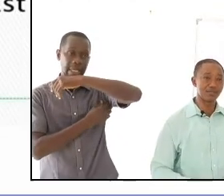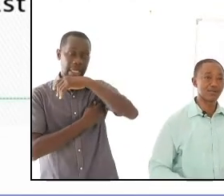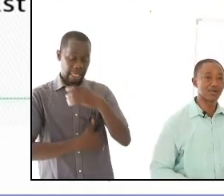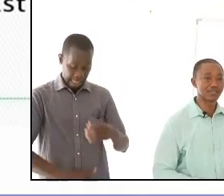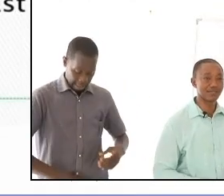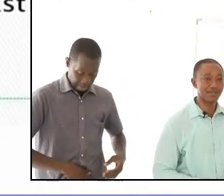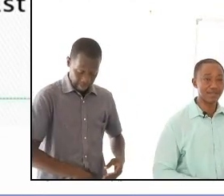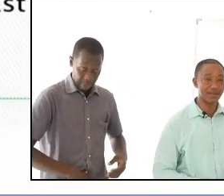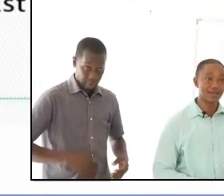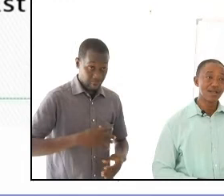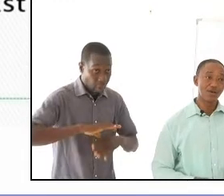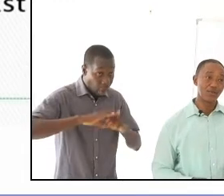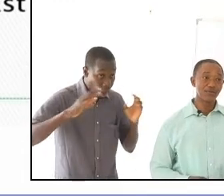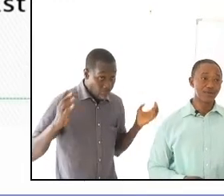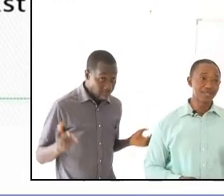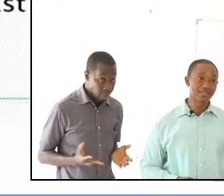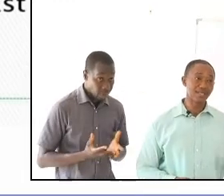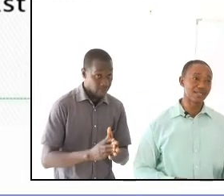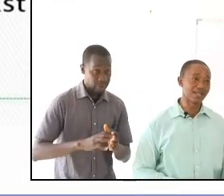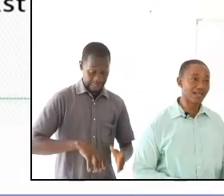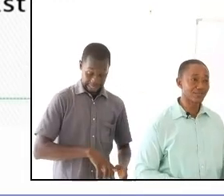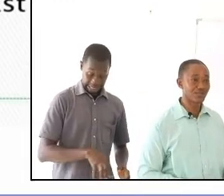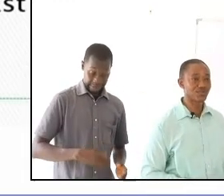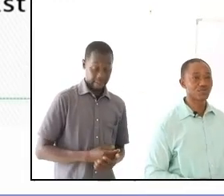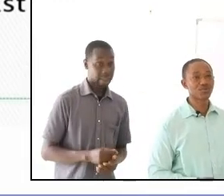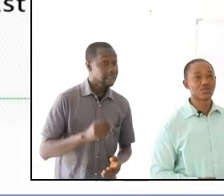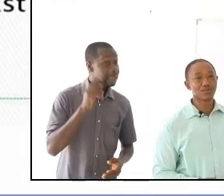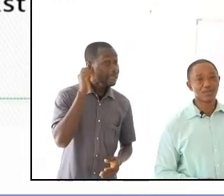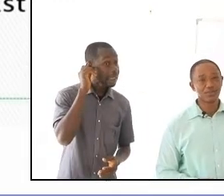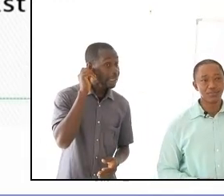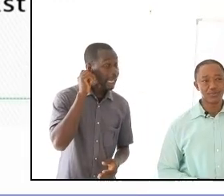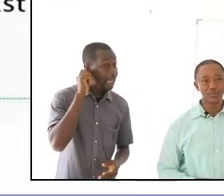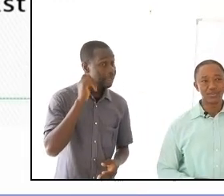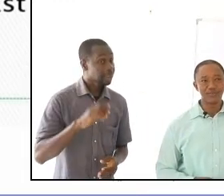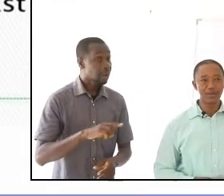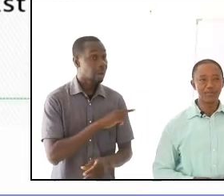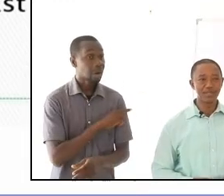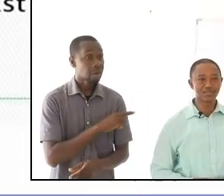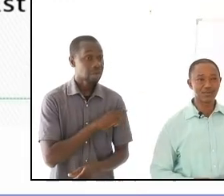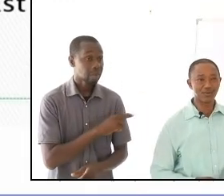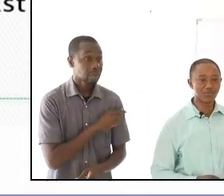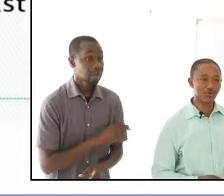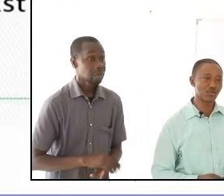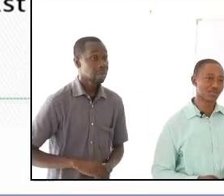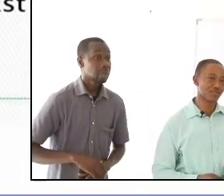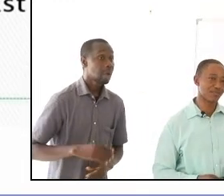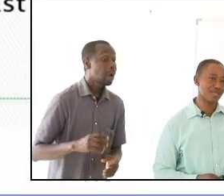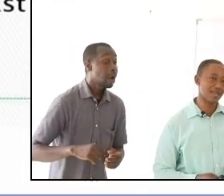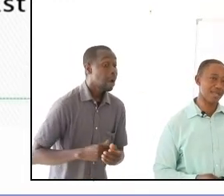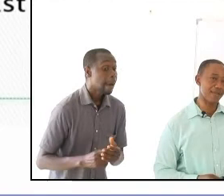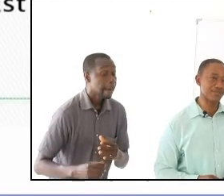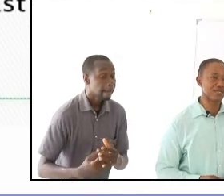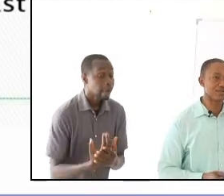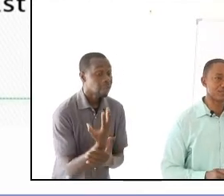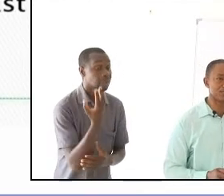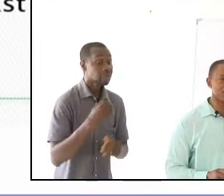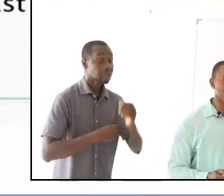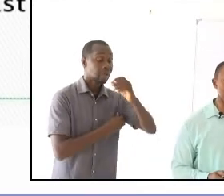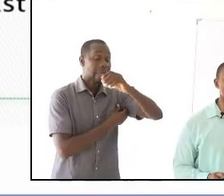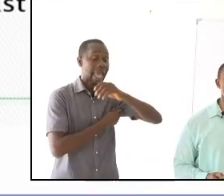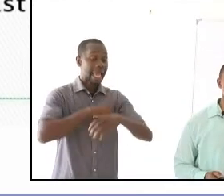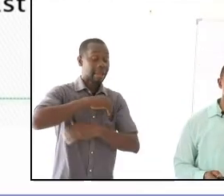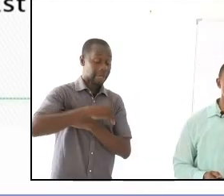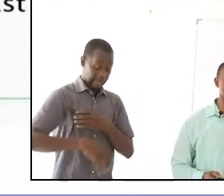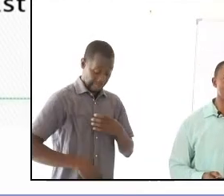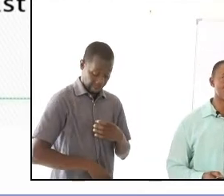or the reproductive area. But don't forget, the girls also development or production of hair in the armpit and the